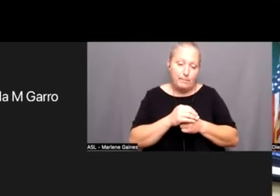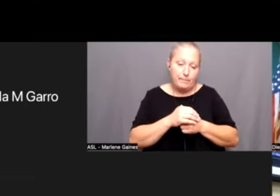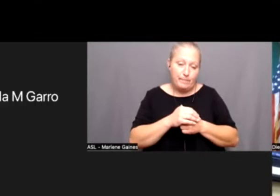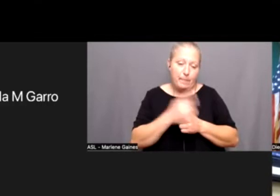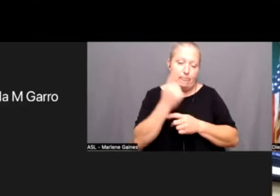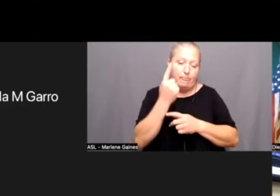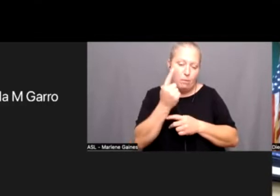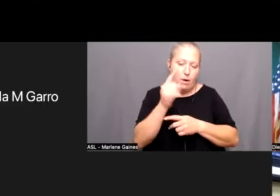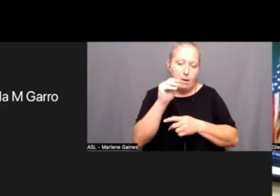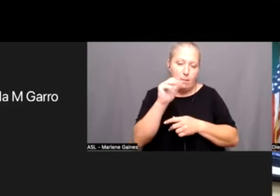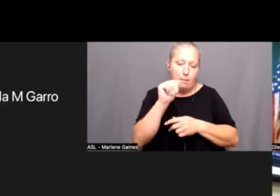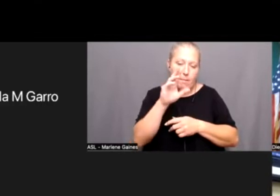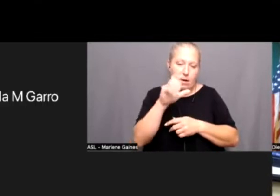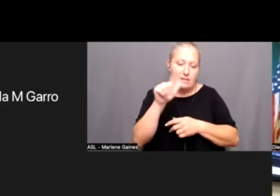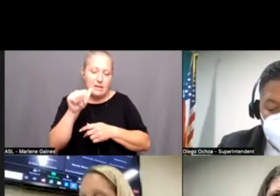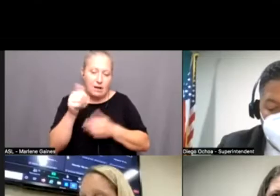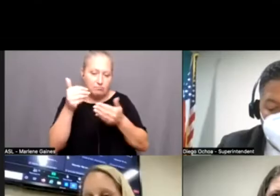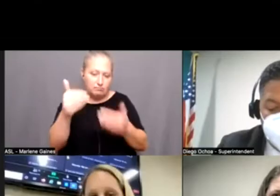We have one. Marcella, go ahead.